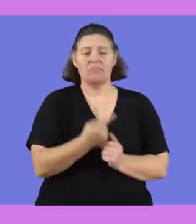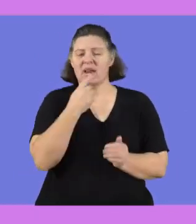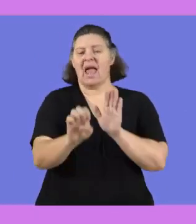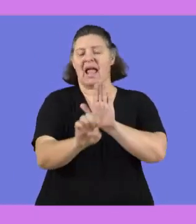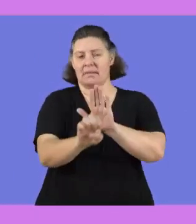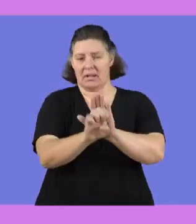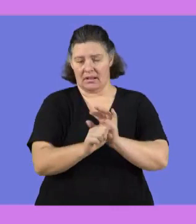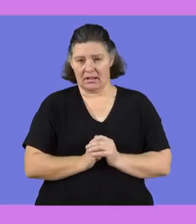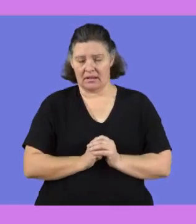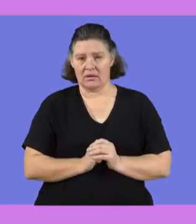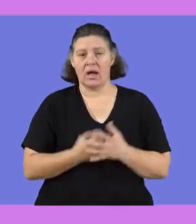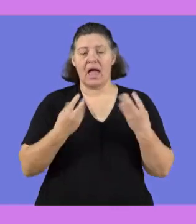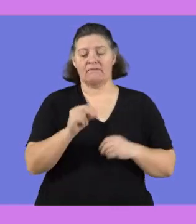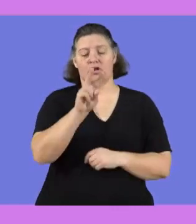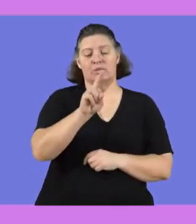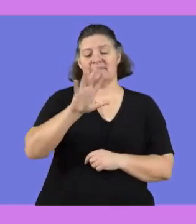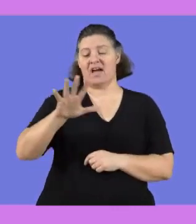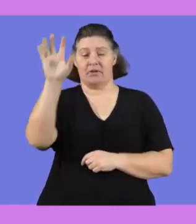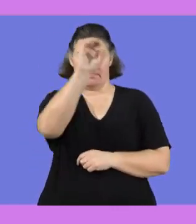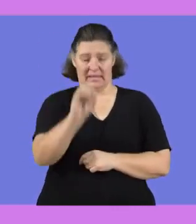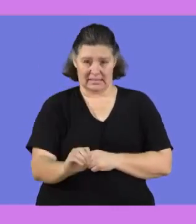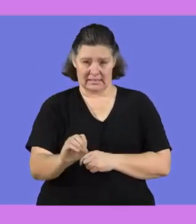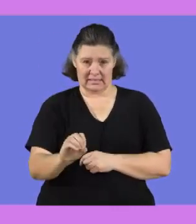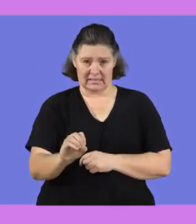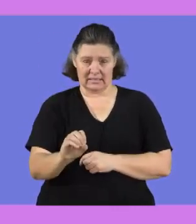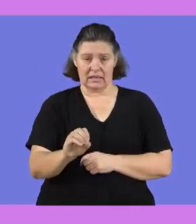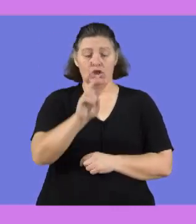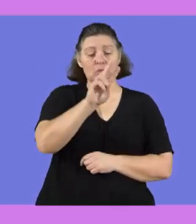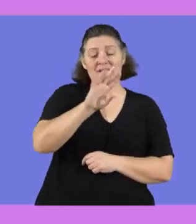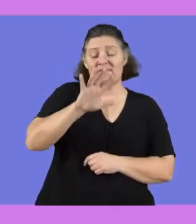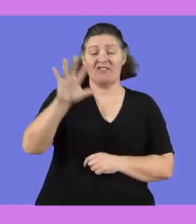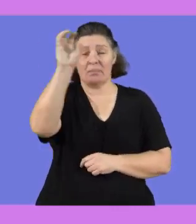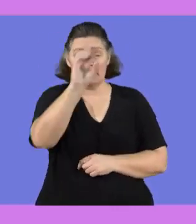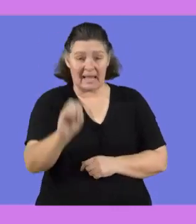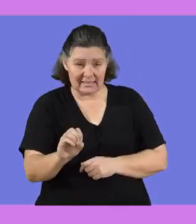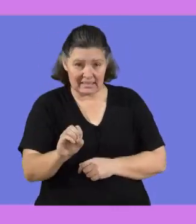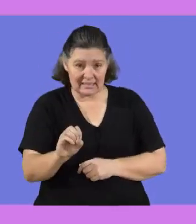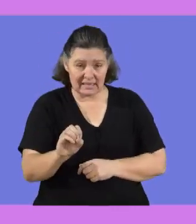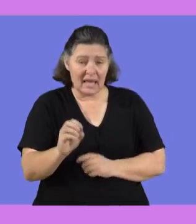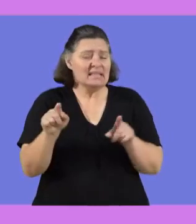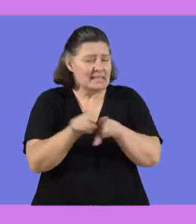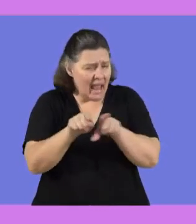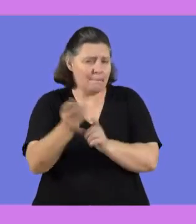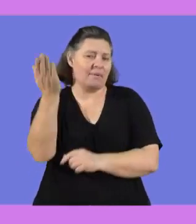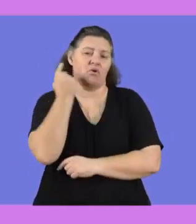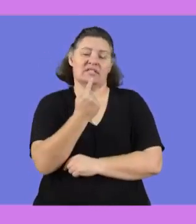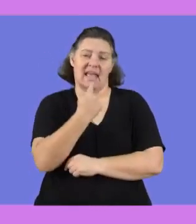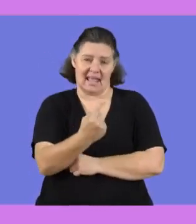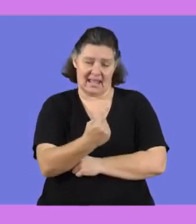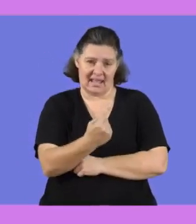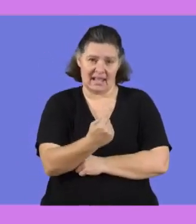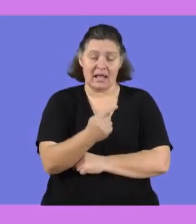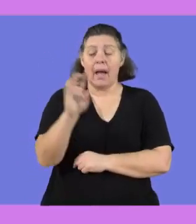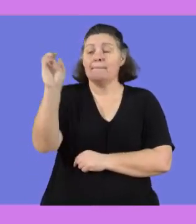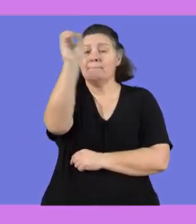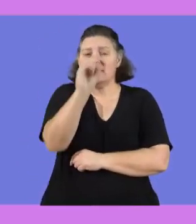decimal, here's an example. We are having 25%. So this 25%, as I said earlier on, remember